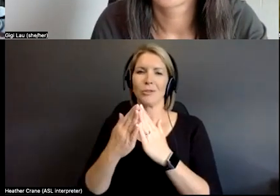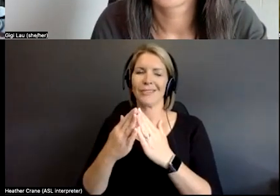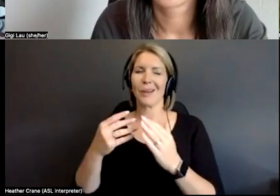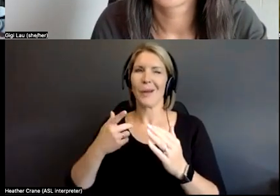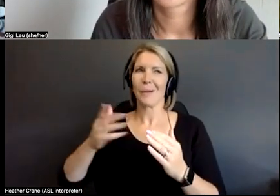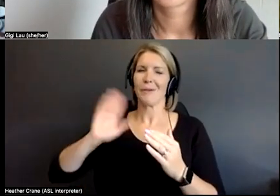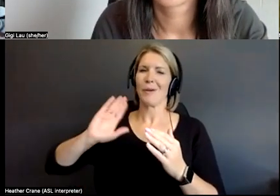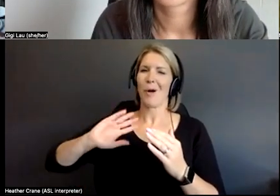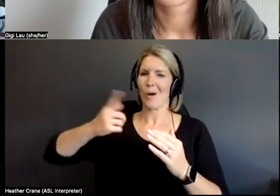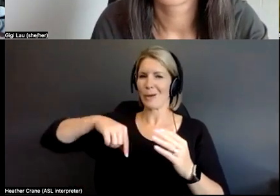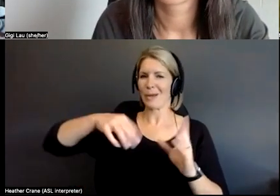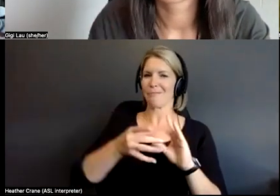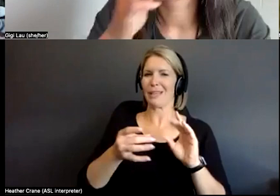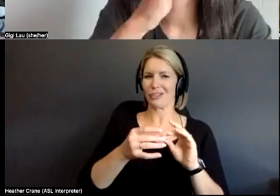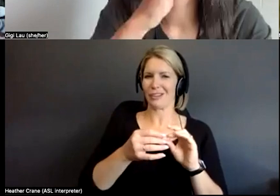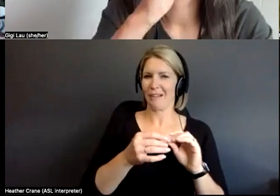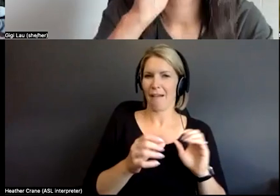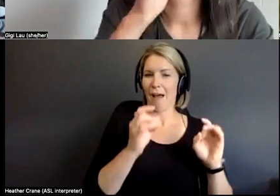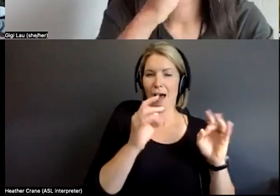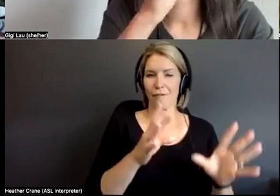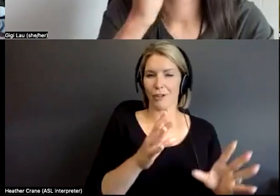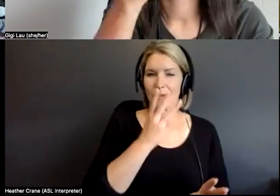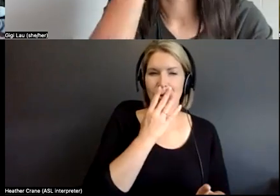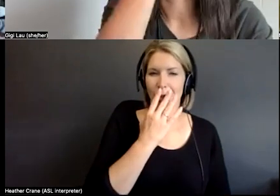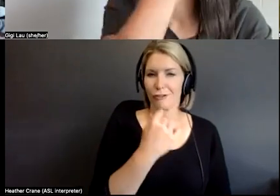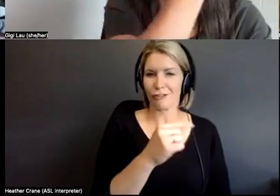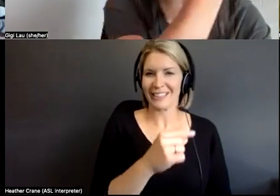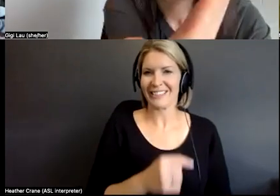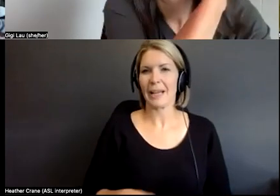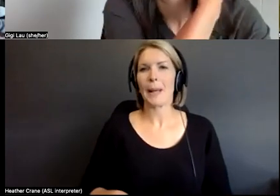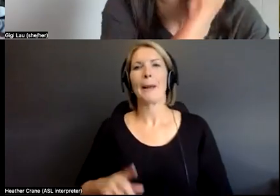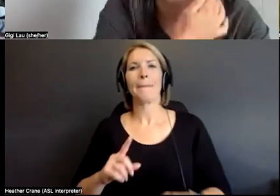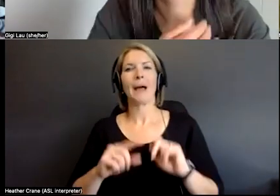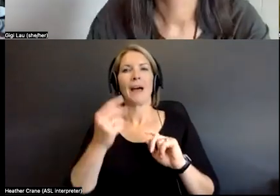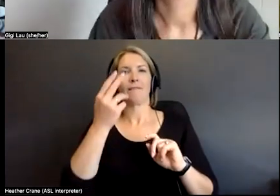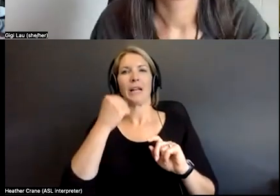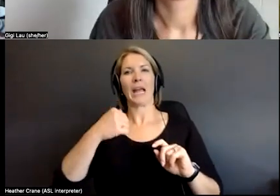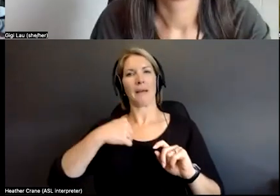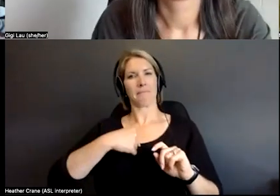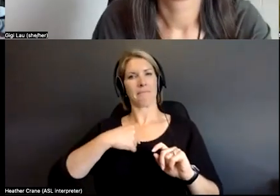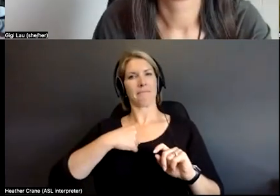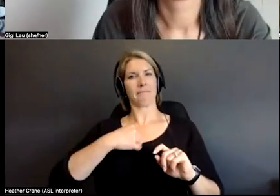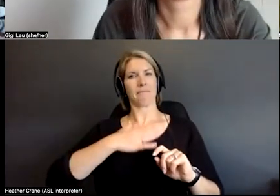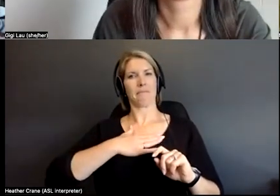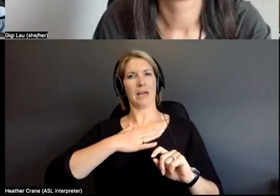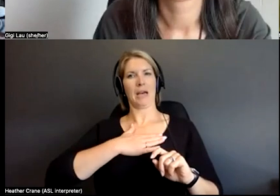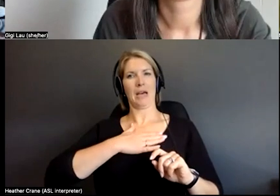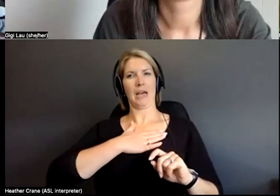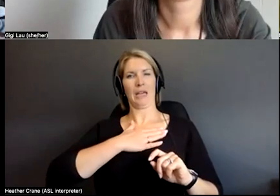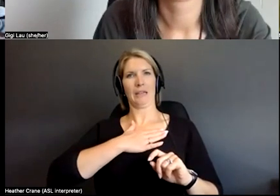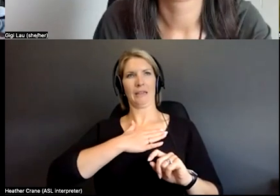but the typeface always bugs me, actually, because I'm known for type. I know my type inside